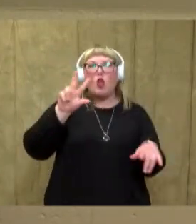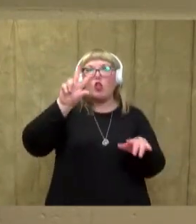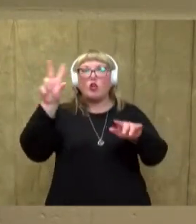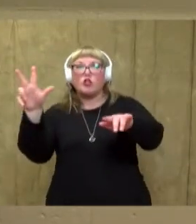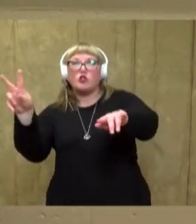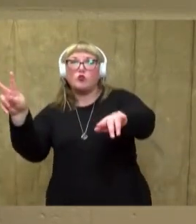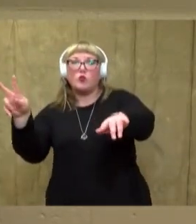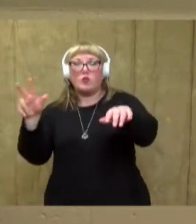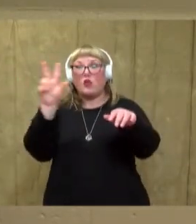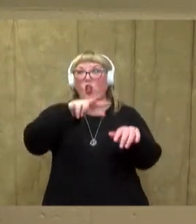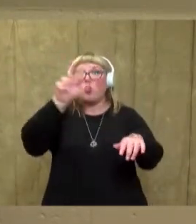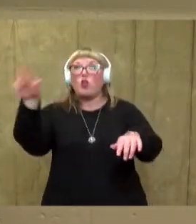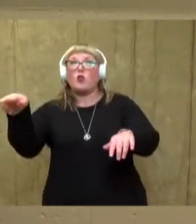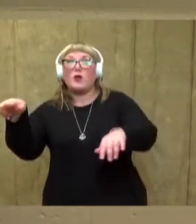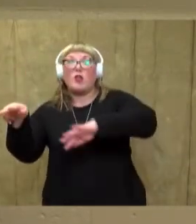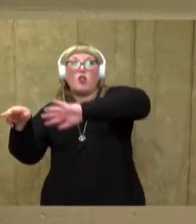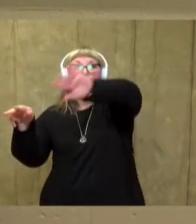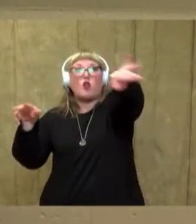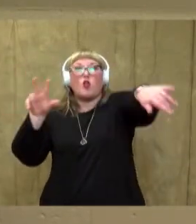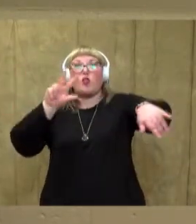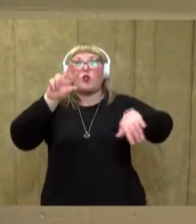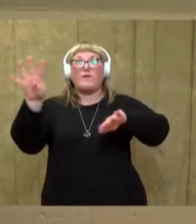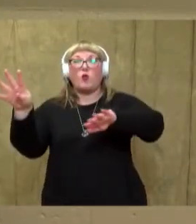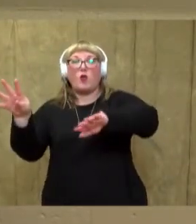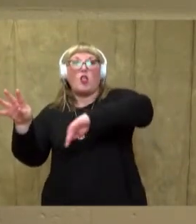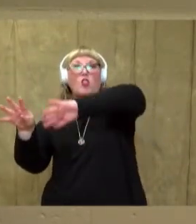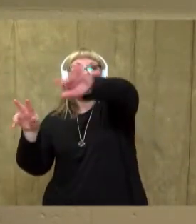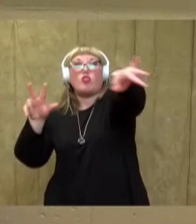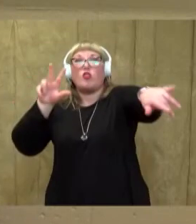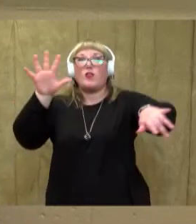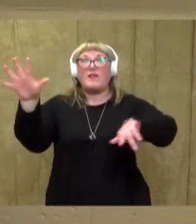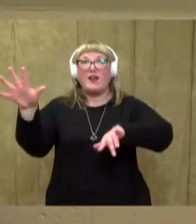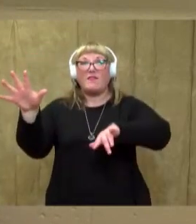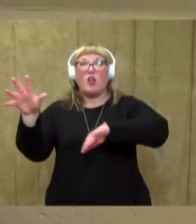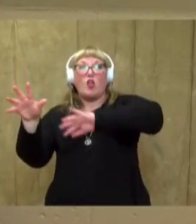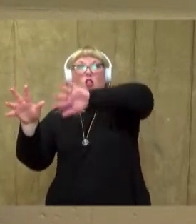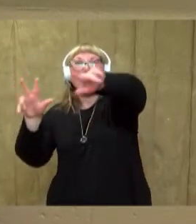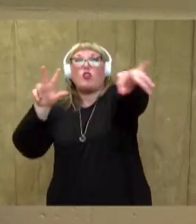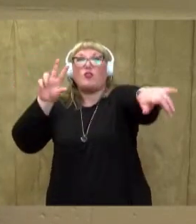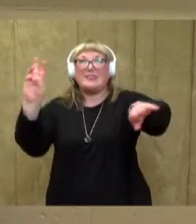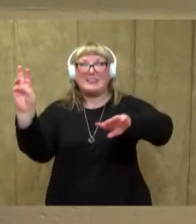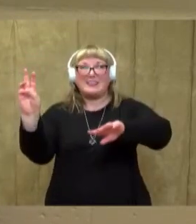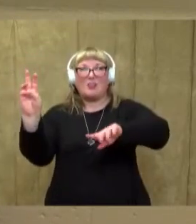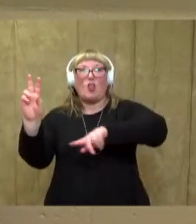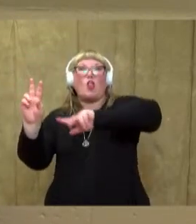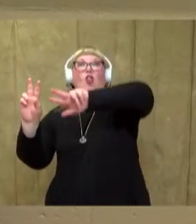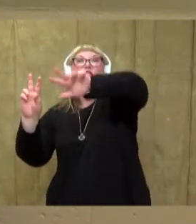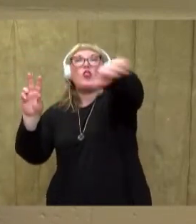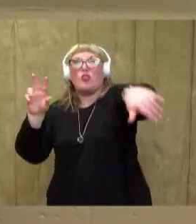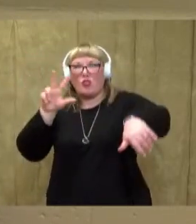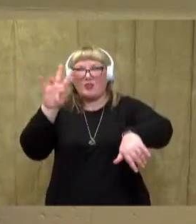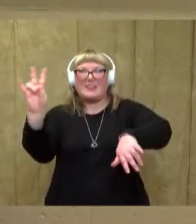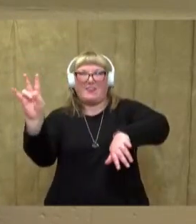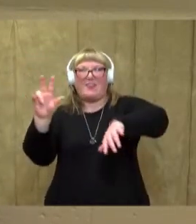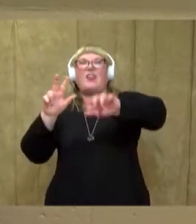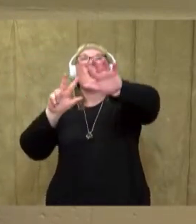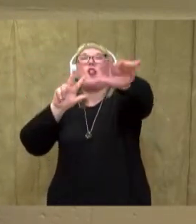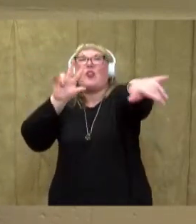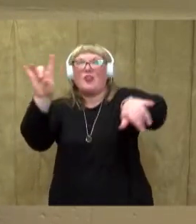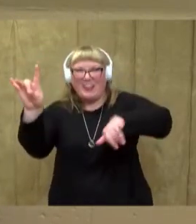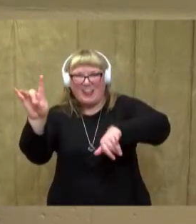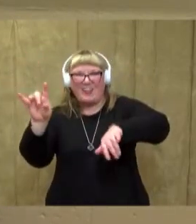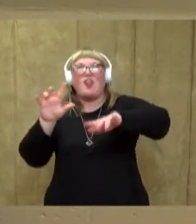32, 33, 34, 35, 36, 37,